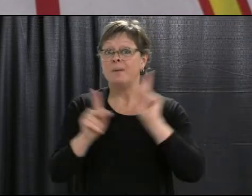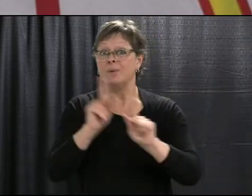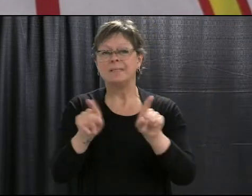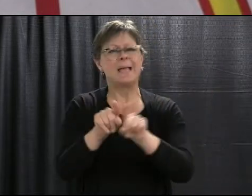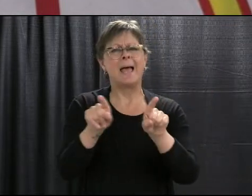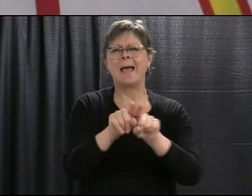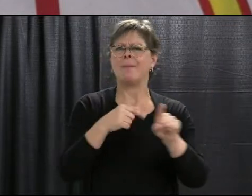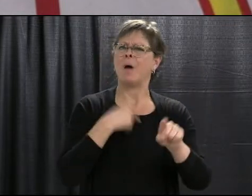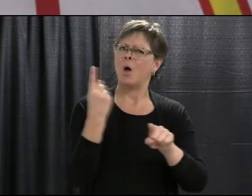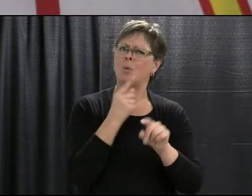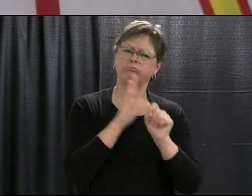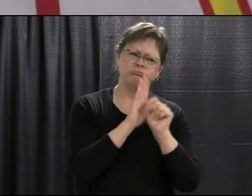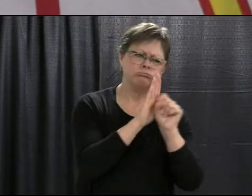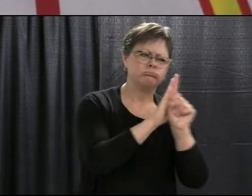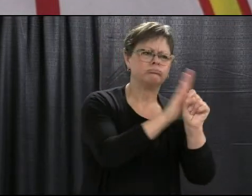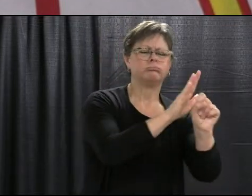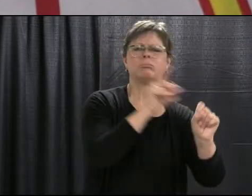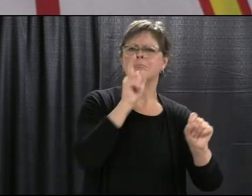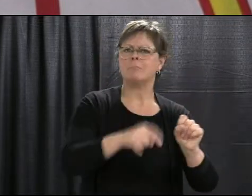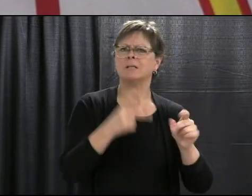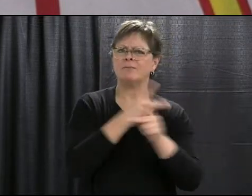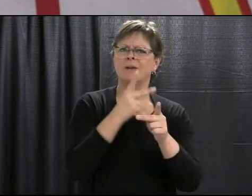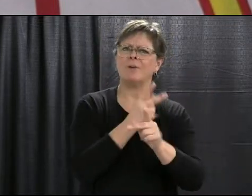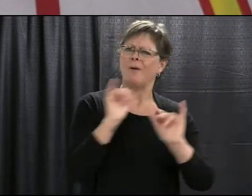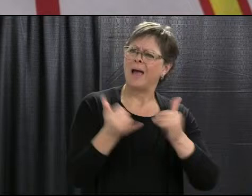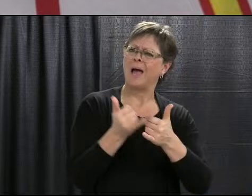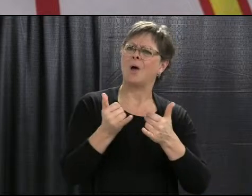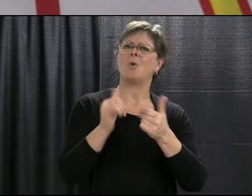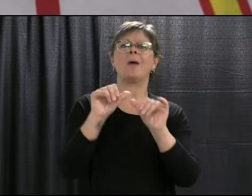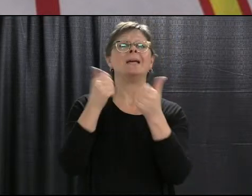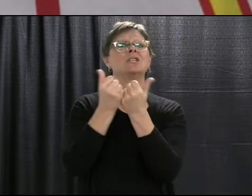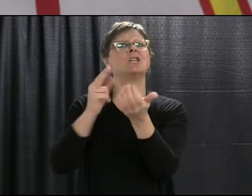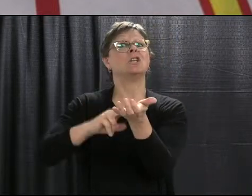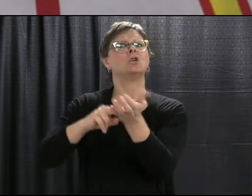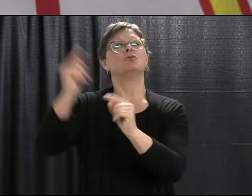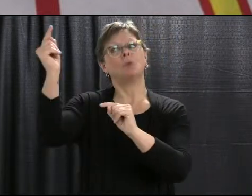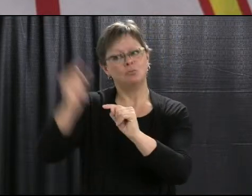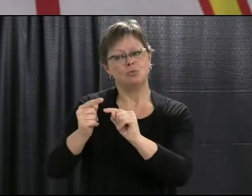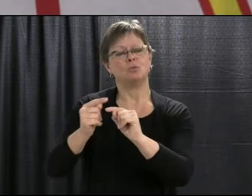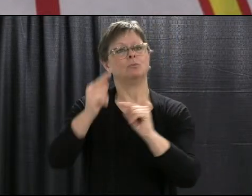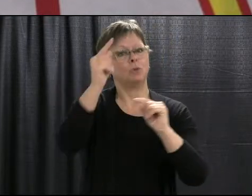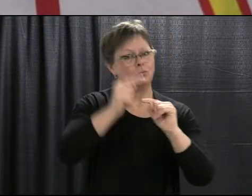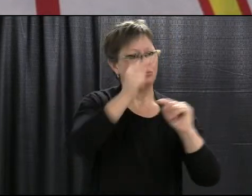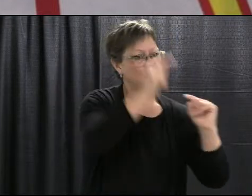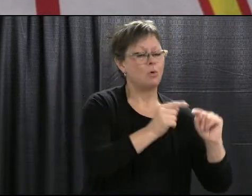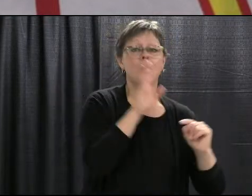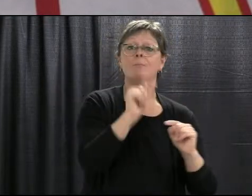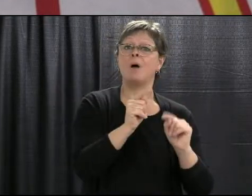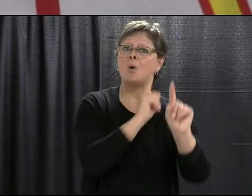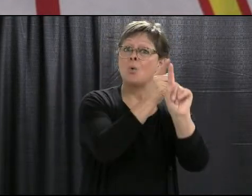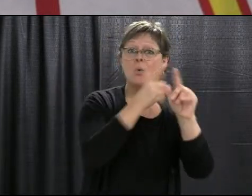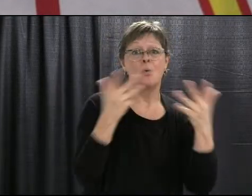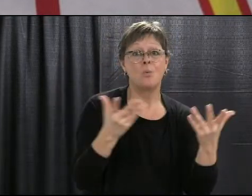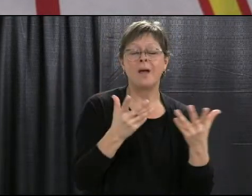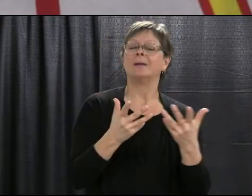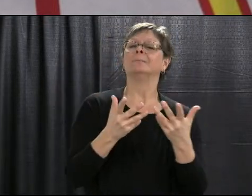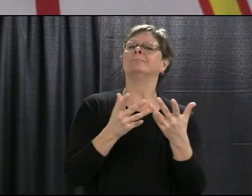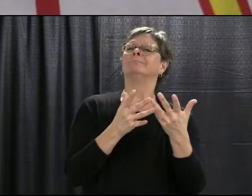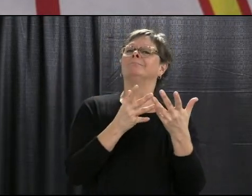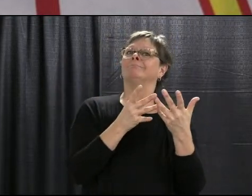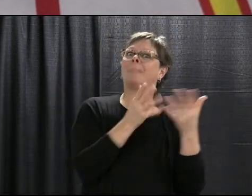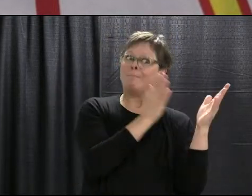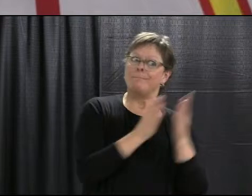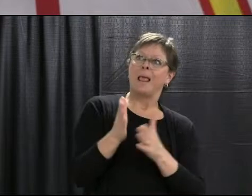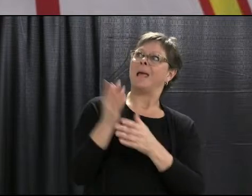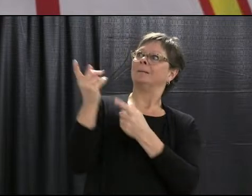place strategies to reduce, but those strategies are recruitment. Obviously, when you have an agency nurse working side